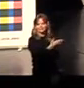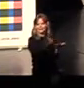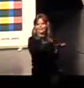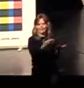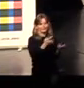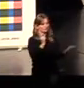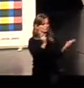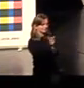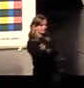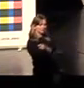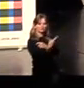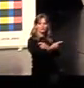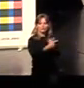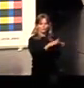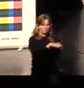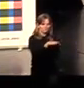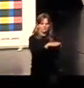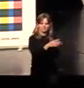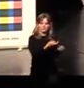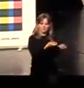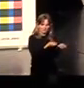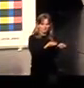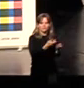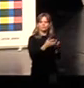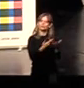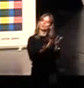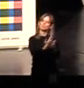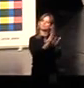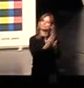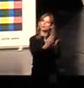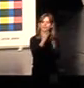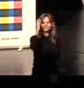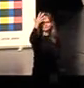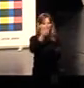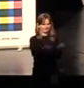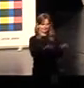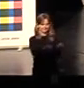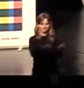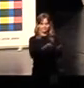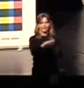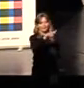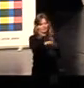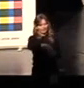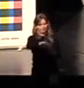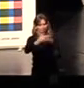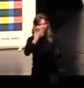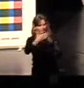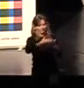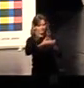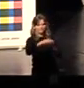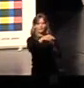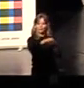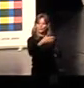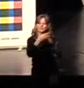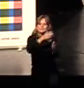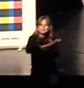ancien regime toe moeten steeds derde people hebben in the fine tess partners income